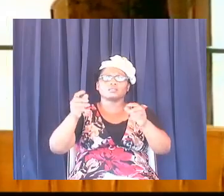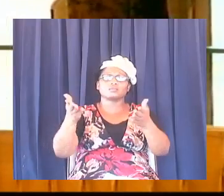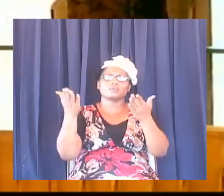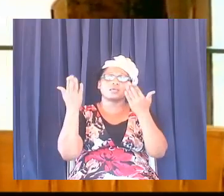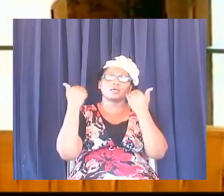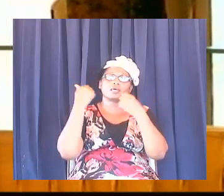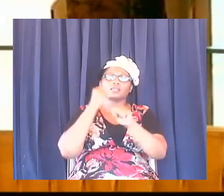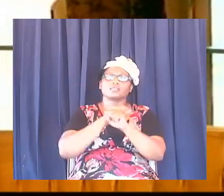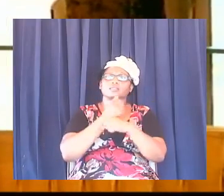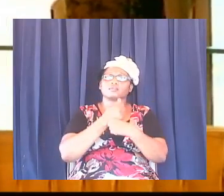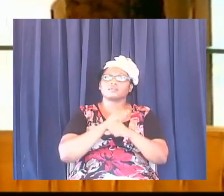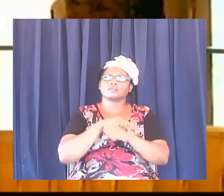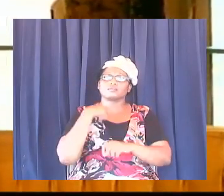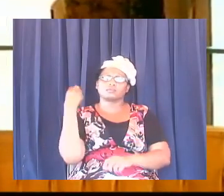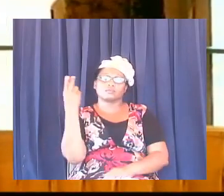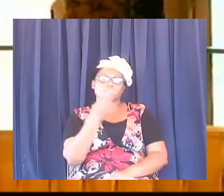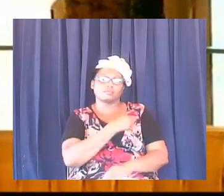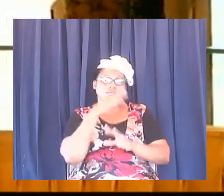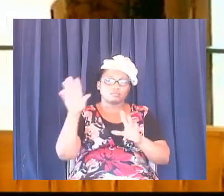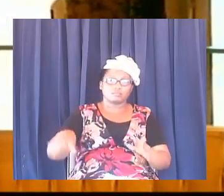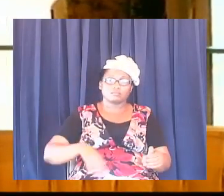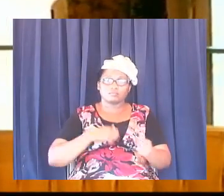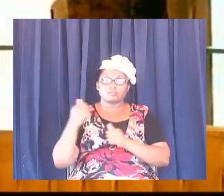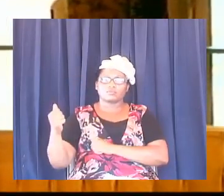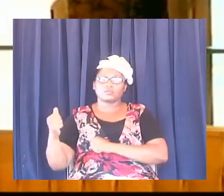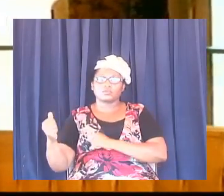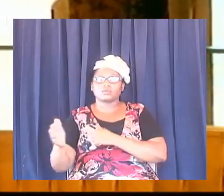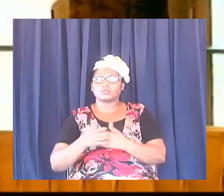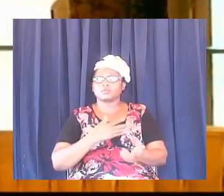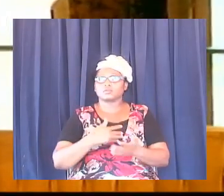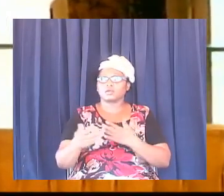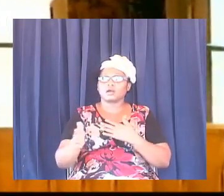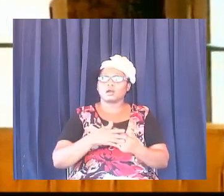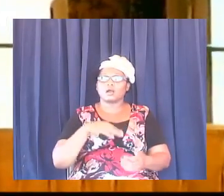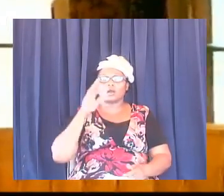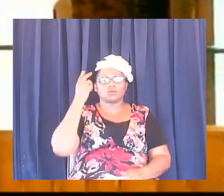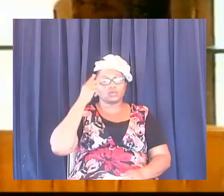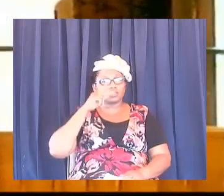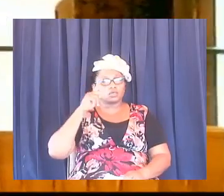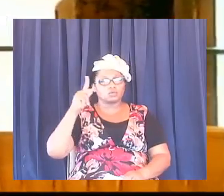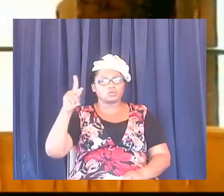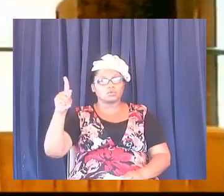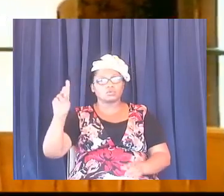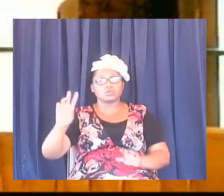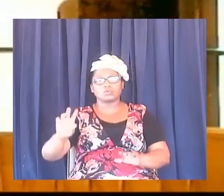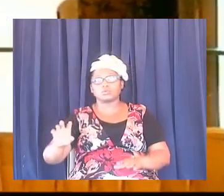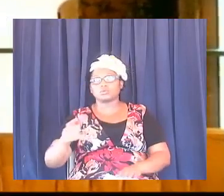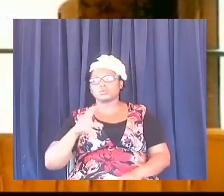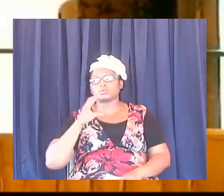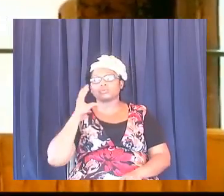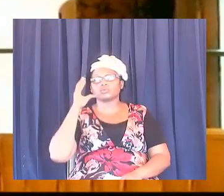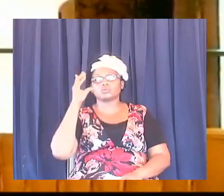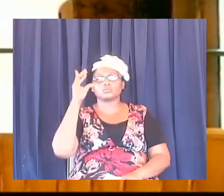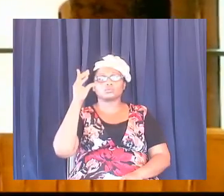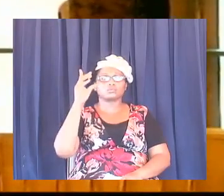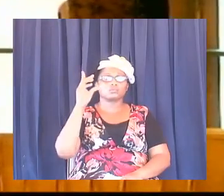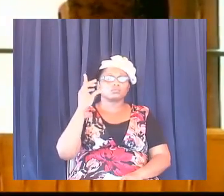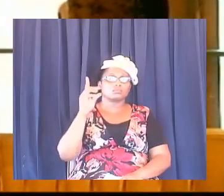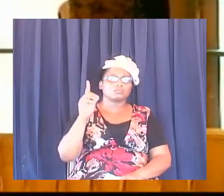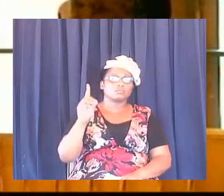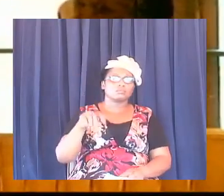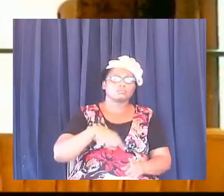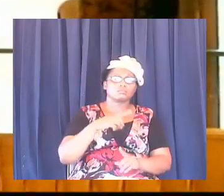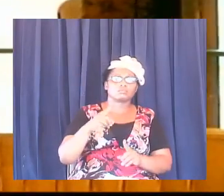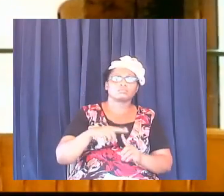to make us strong, though we don't see how it goes. When